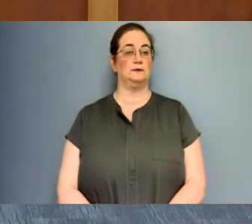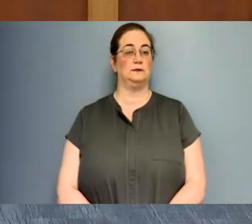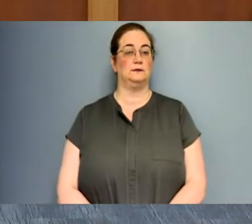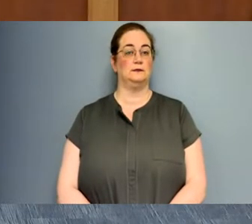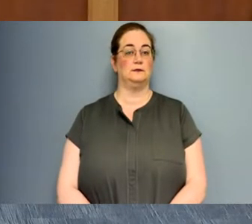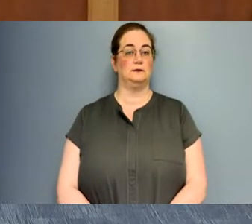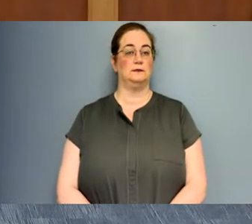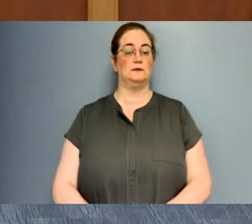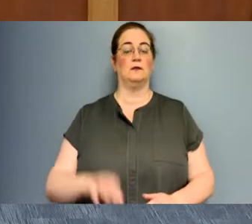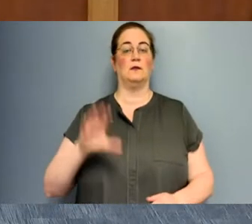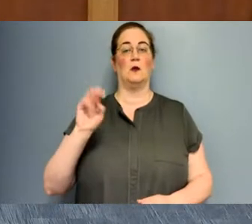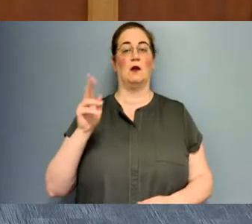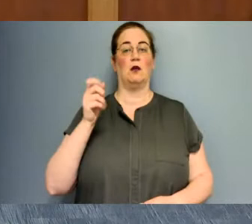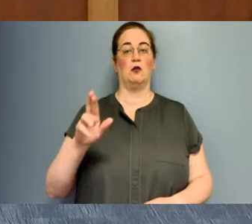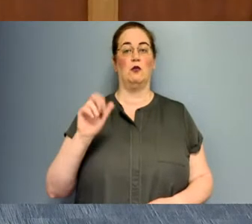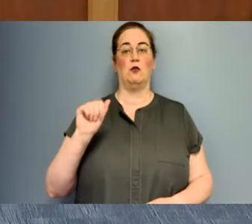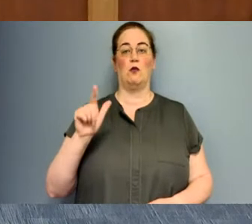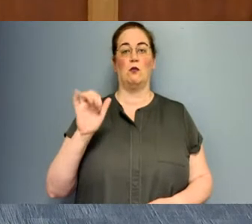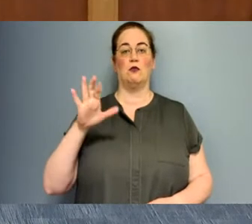Connor Albright.